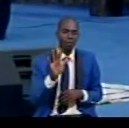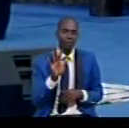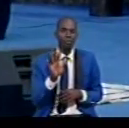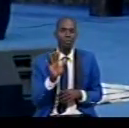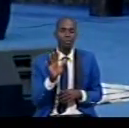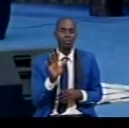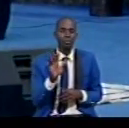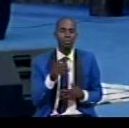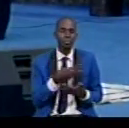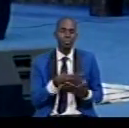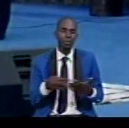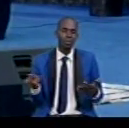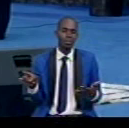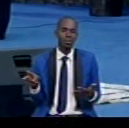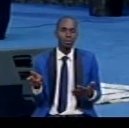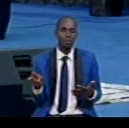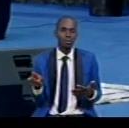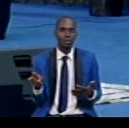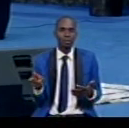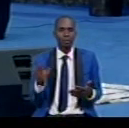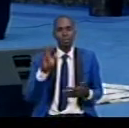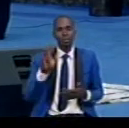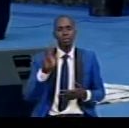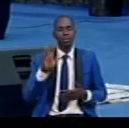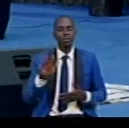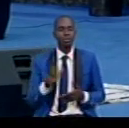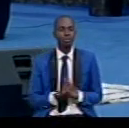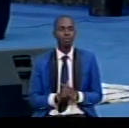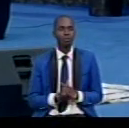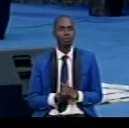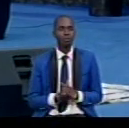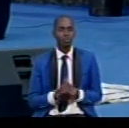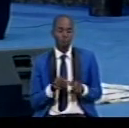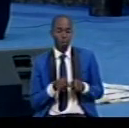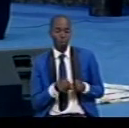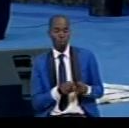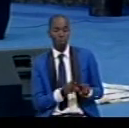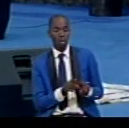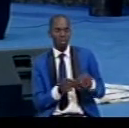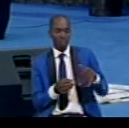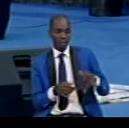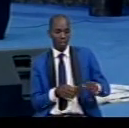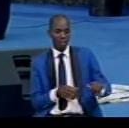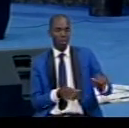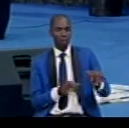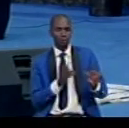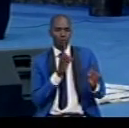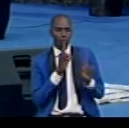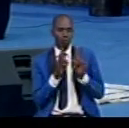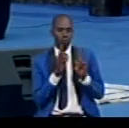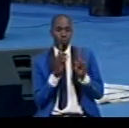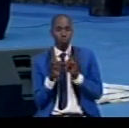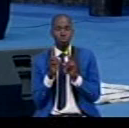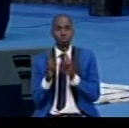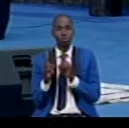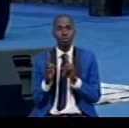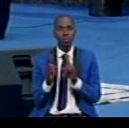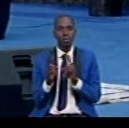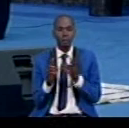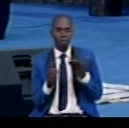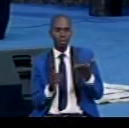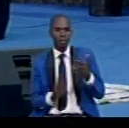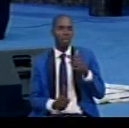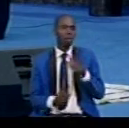5, verse 35. While he yet spake, there